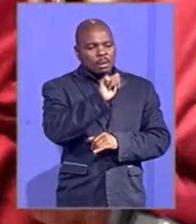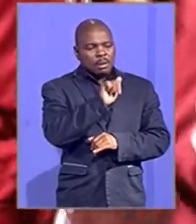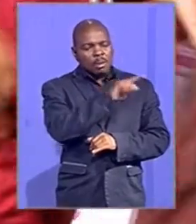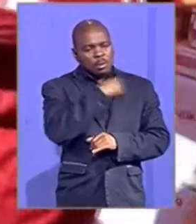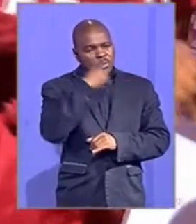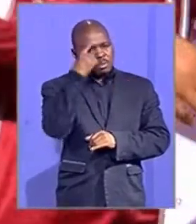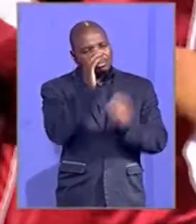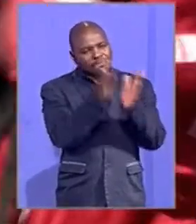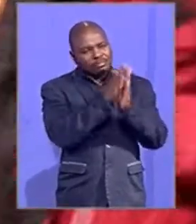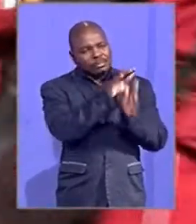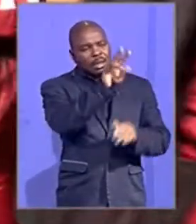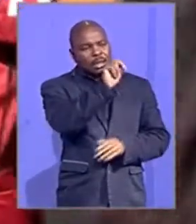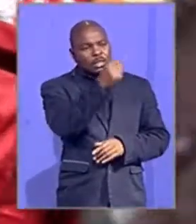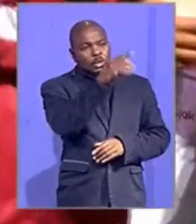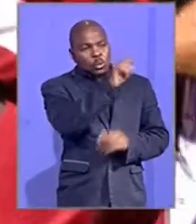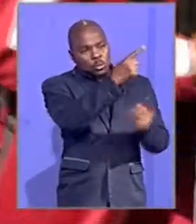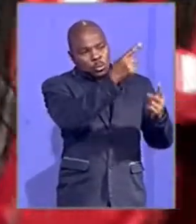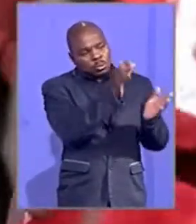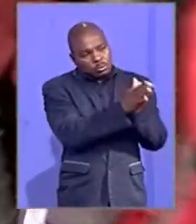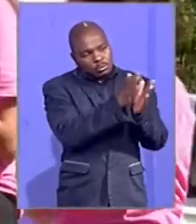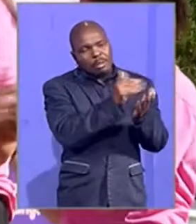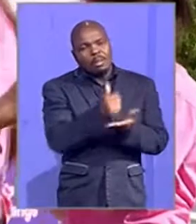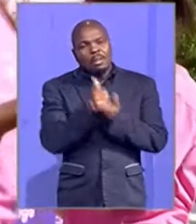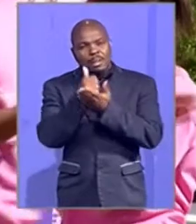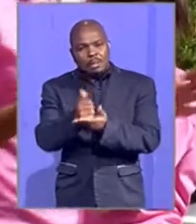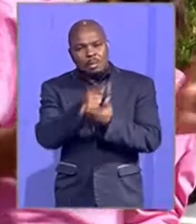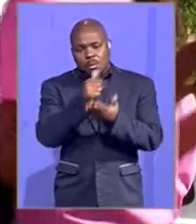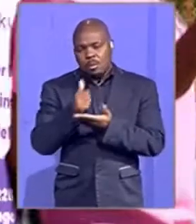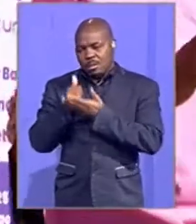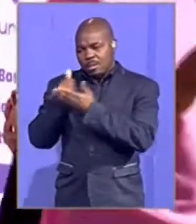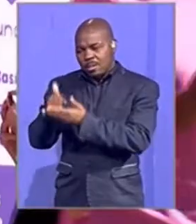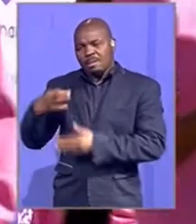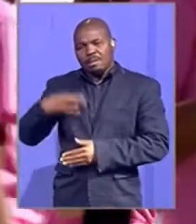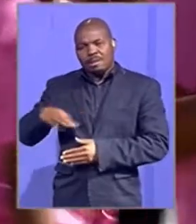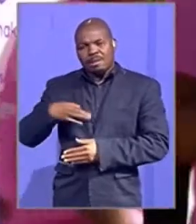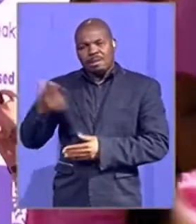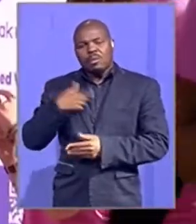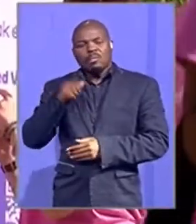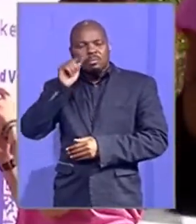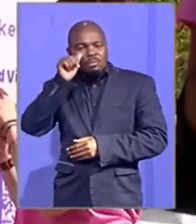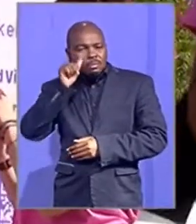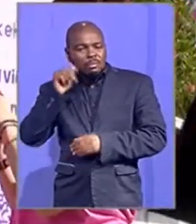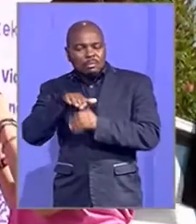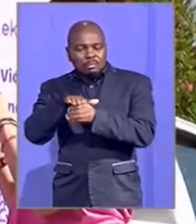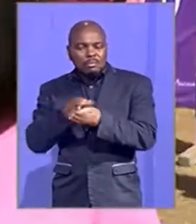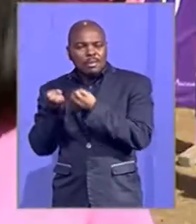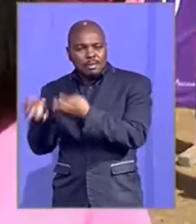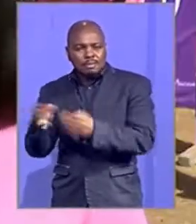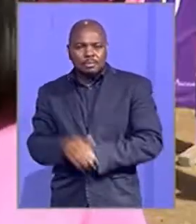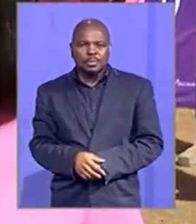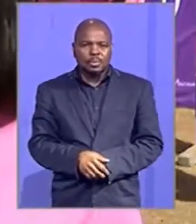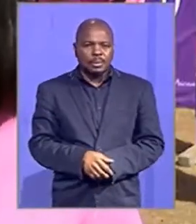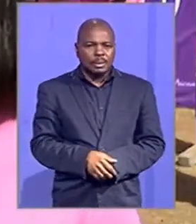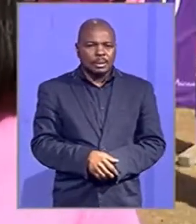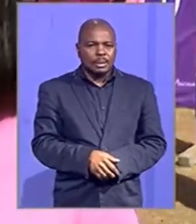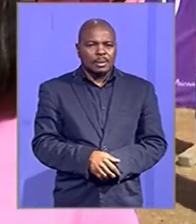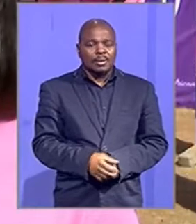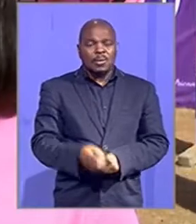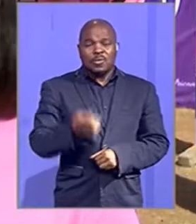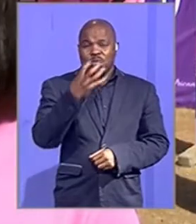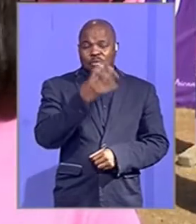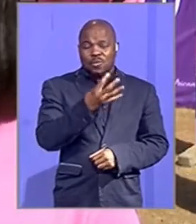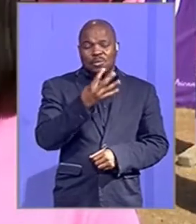mokgatlo wo e sego wa mmušo wo o nepilego go fana ka mengato ya lehlapo go bana ba basetsana dikolong. Girls are missing 45 days a